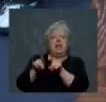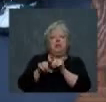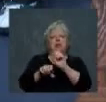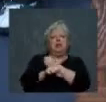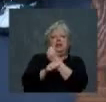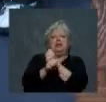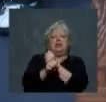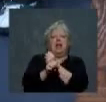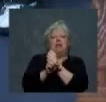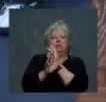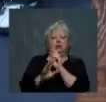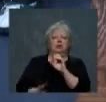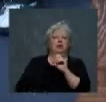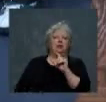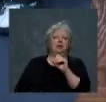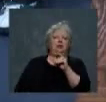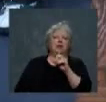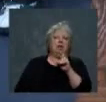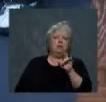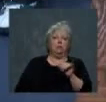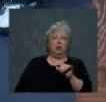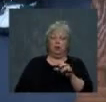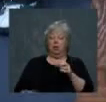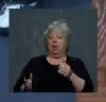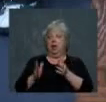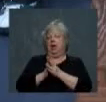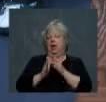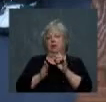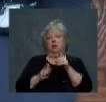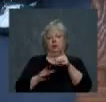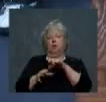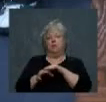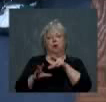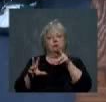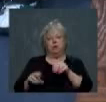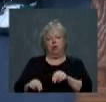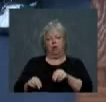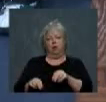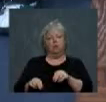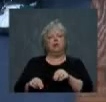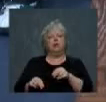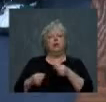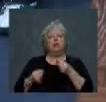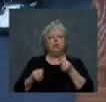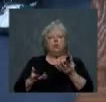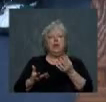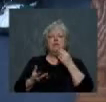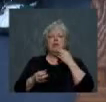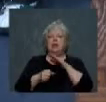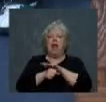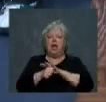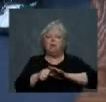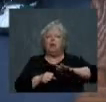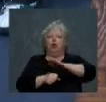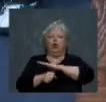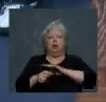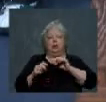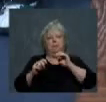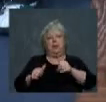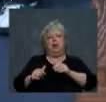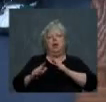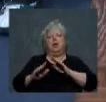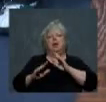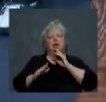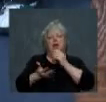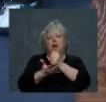And I leave that with the board to consider. I ask that you vote no. I ask that you give the neighborhood immediate relief and cause this home